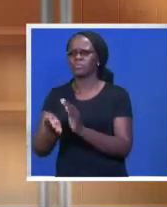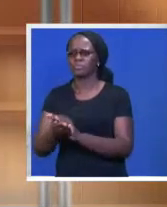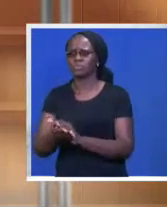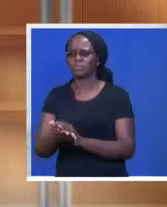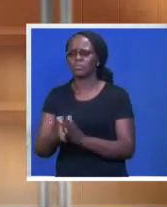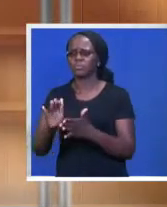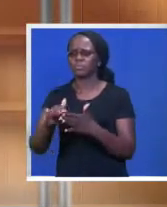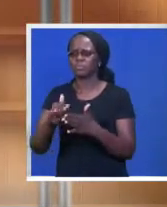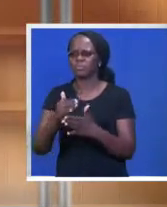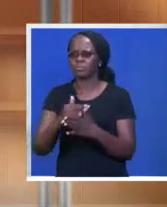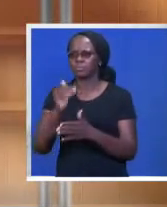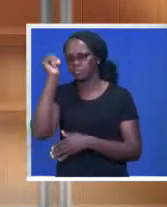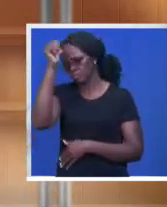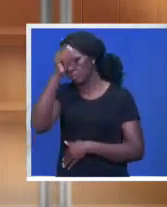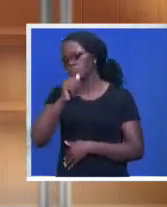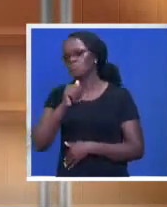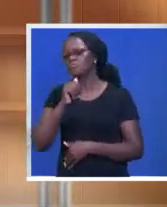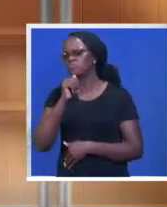to take care of.